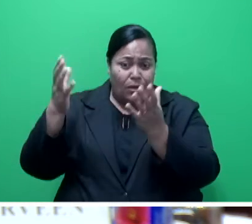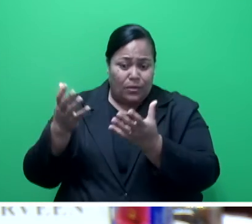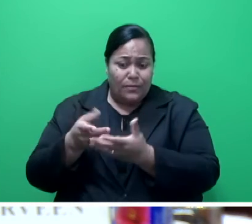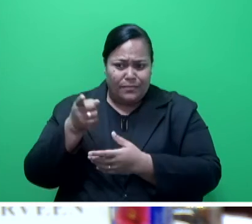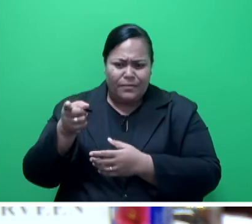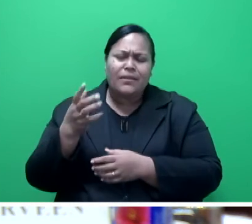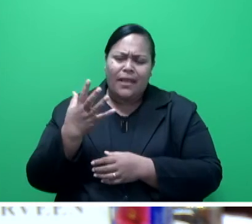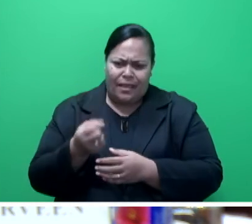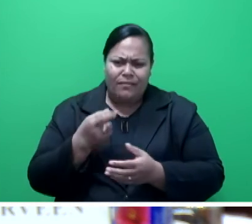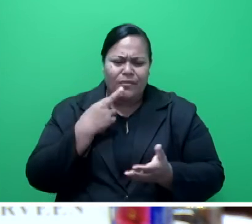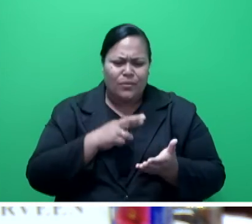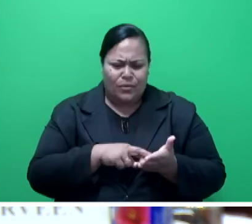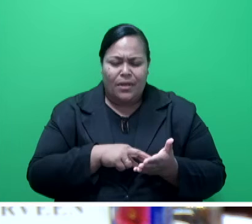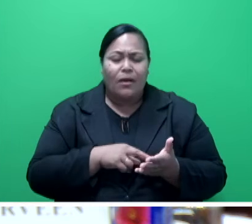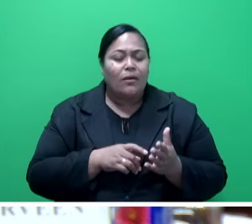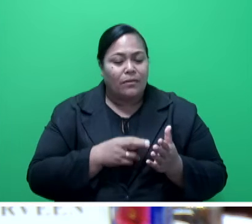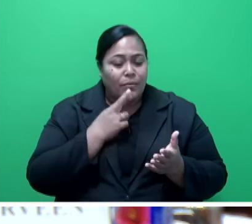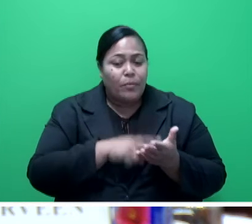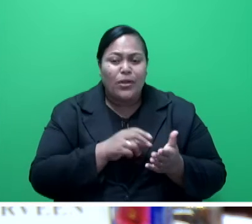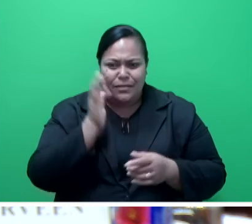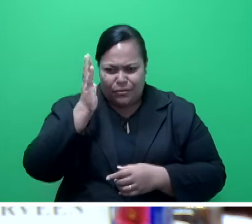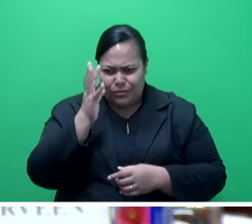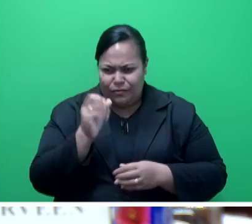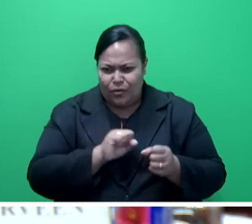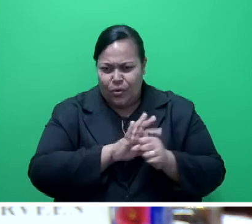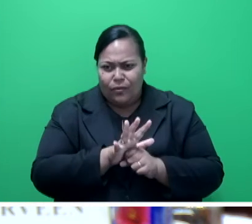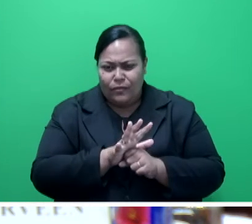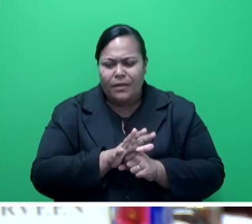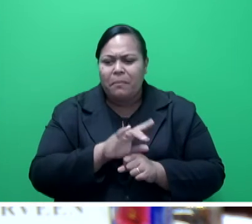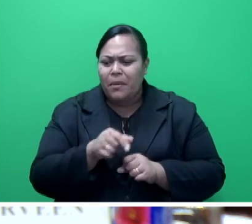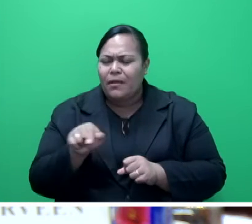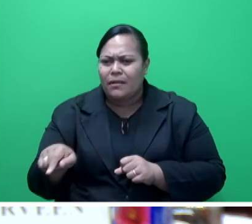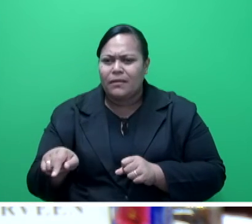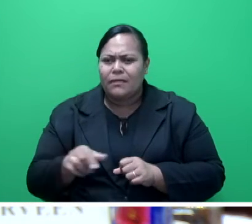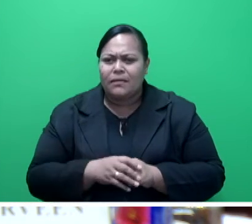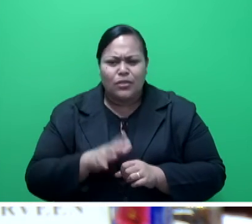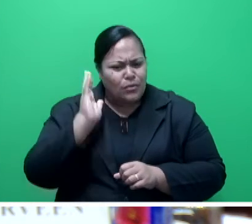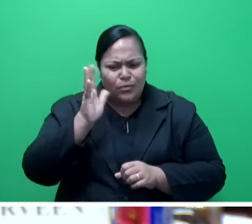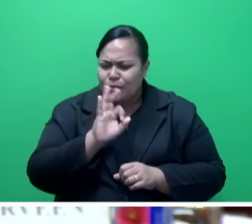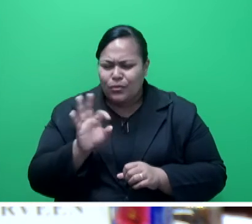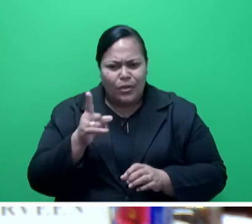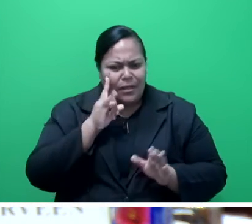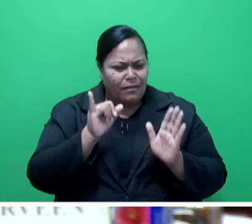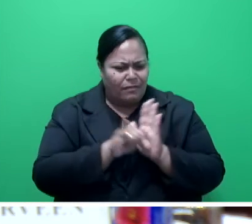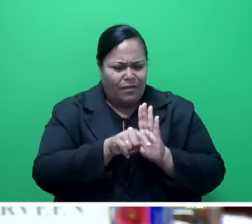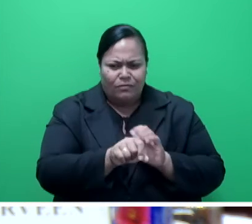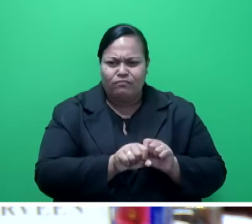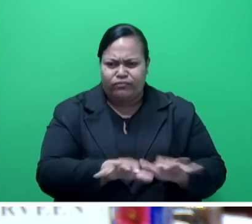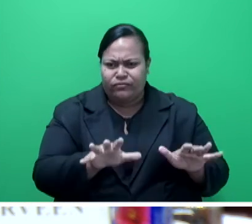schools, relative to the level of community transmissions, schools have not been identified as